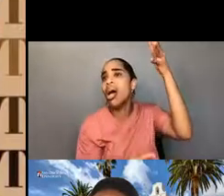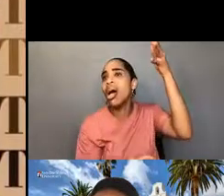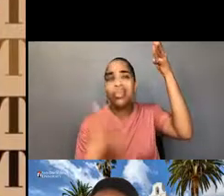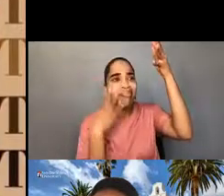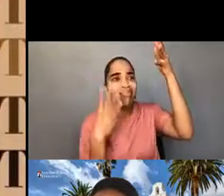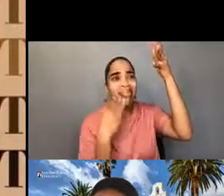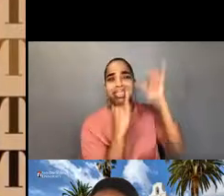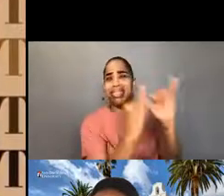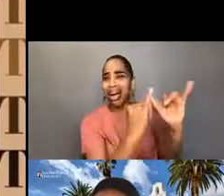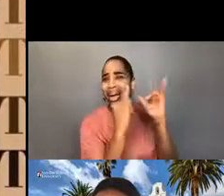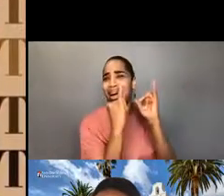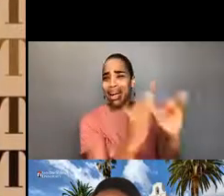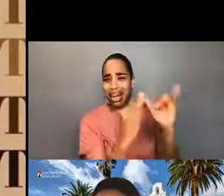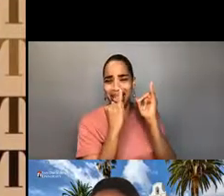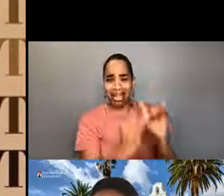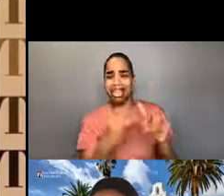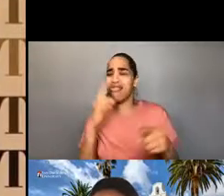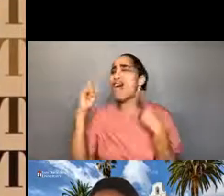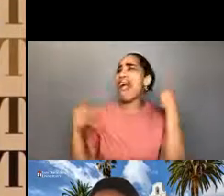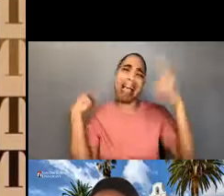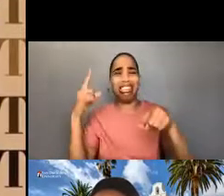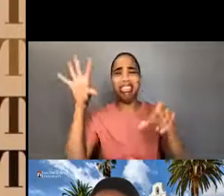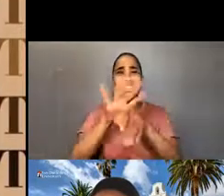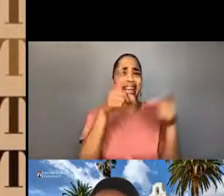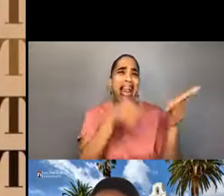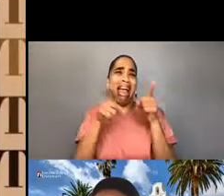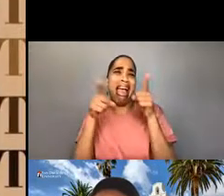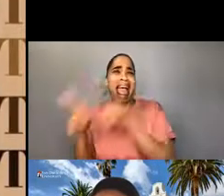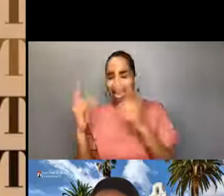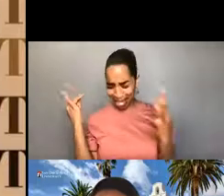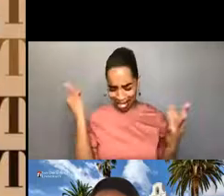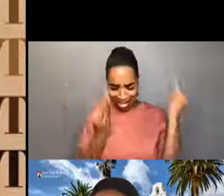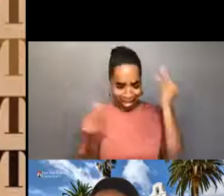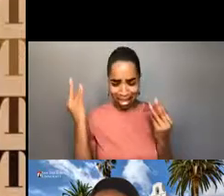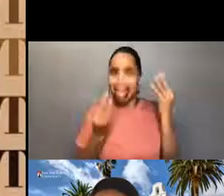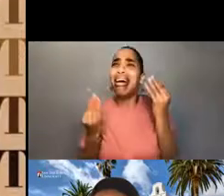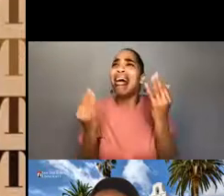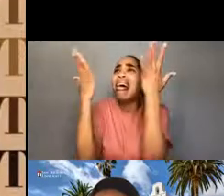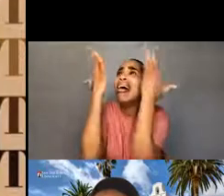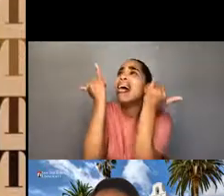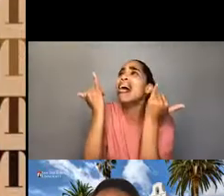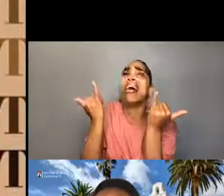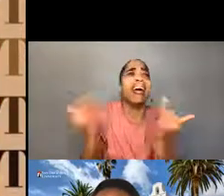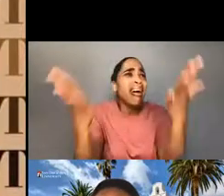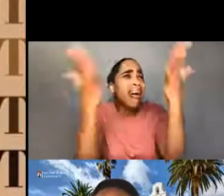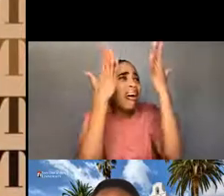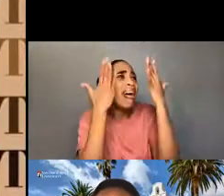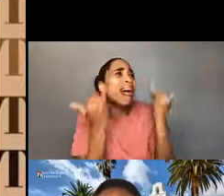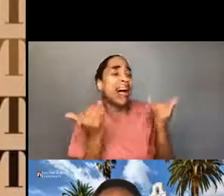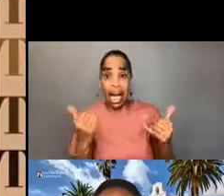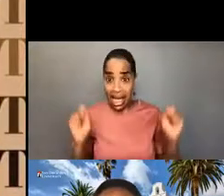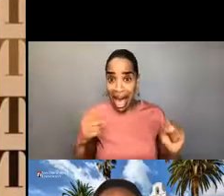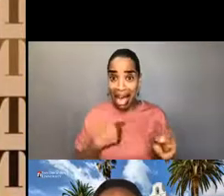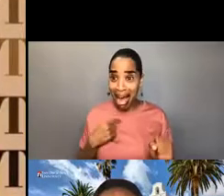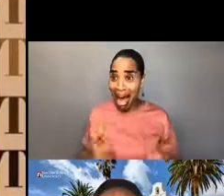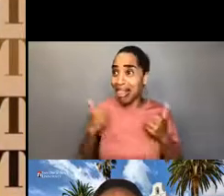All kinds of crazy shit ran through my mind. Will I live to raise my